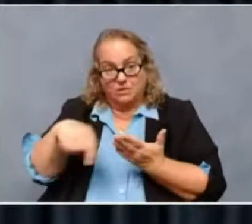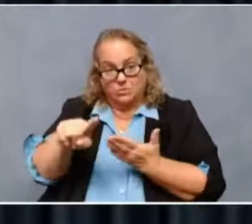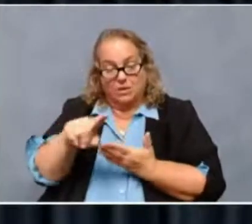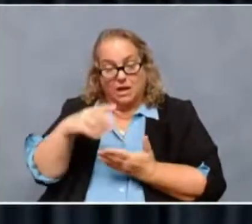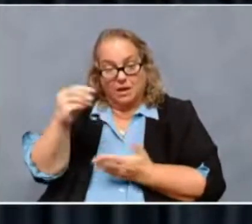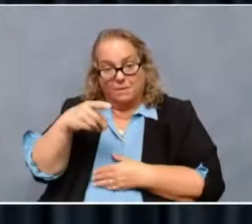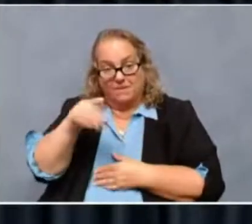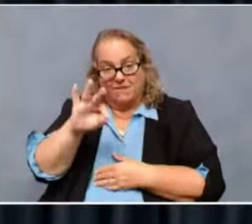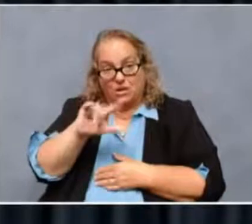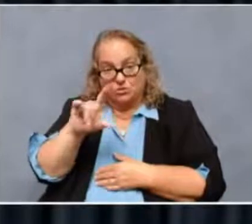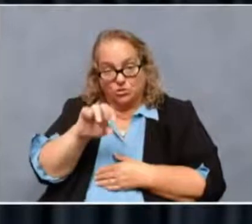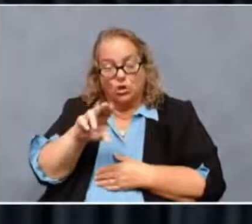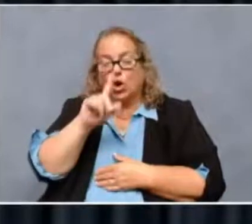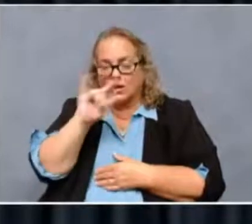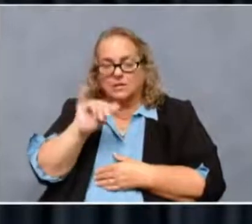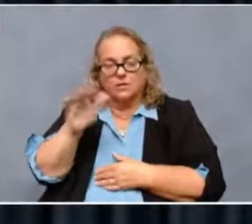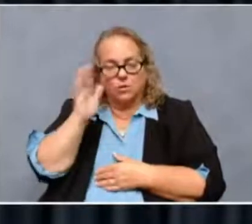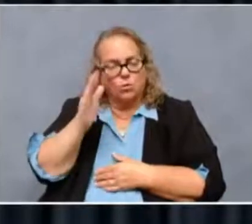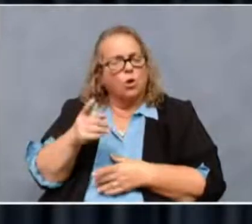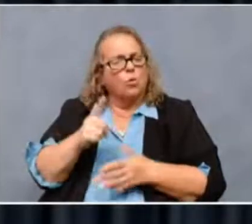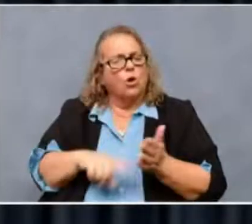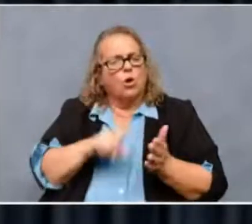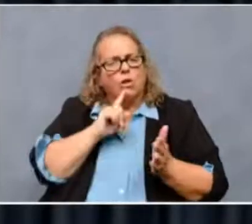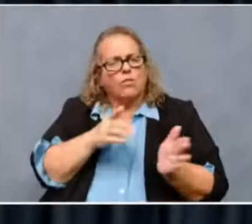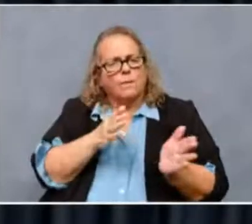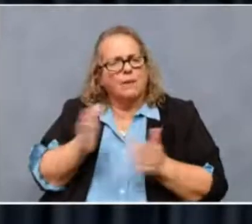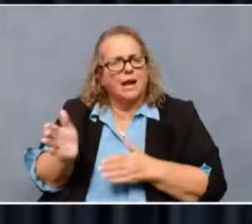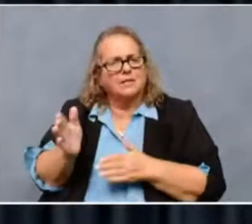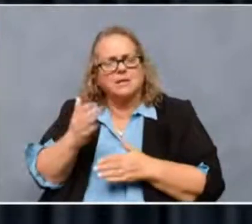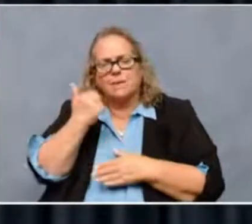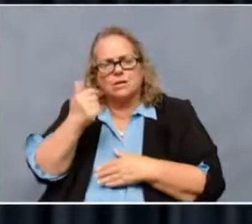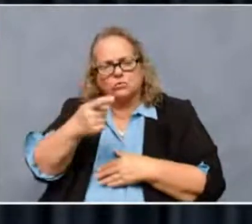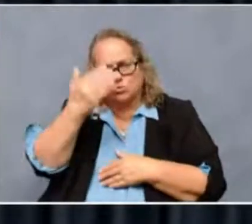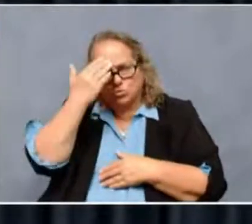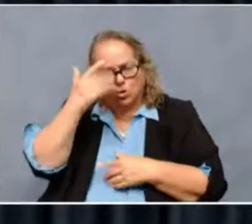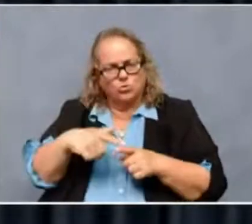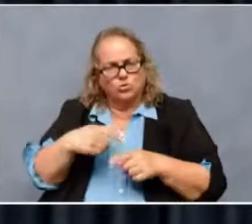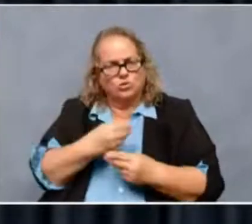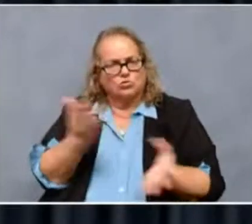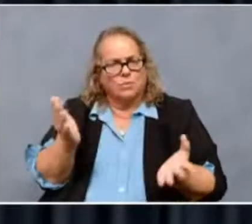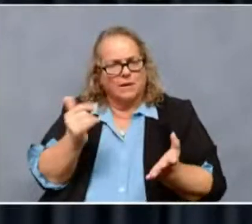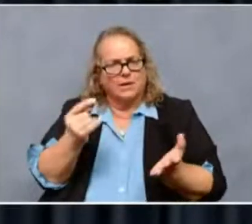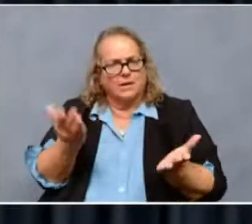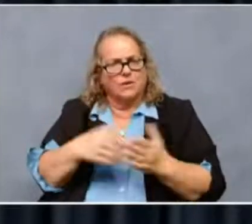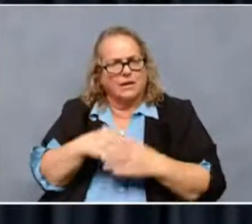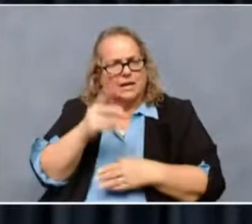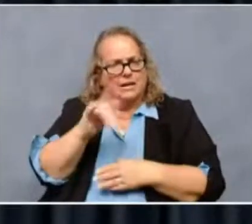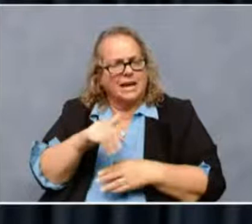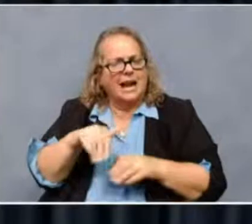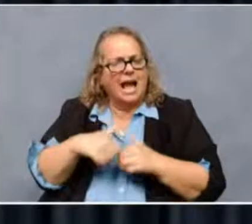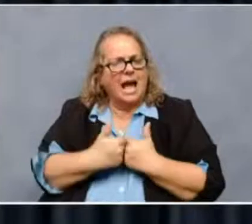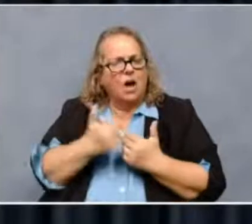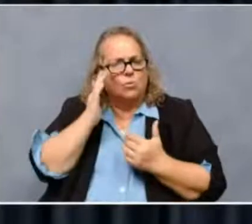will. What are the plans, as best you know, to distribute it here in Kentucky, and how will it be administered throughout the